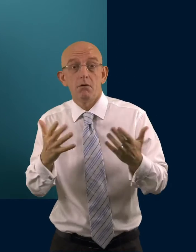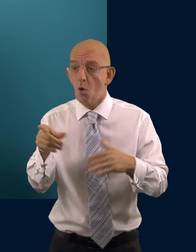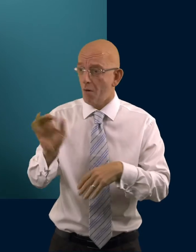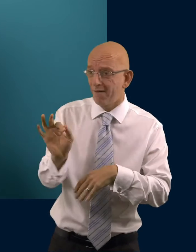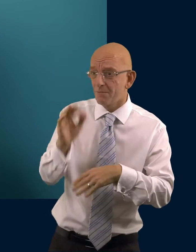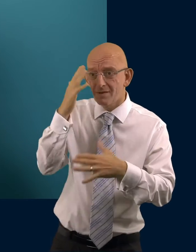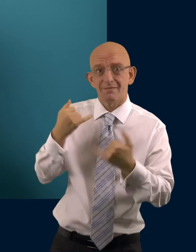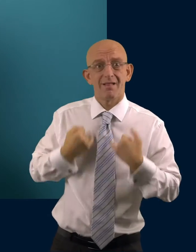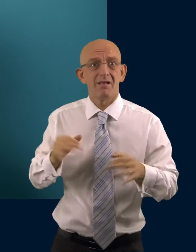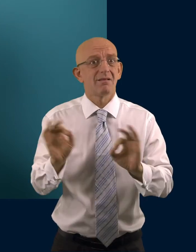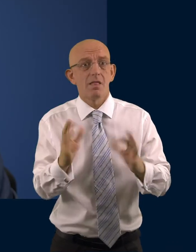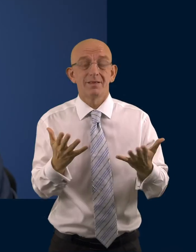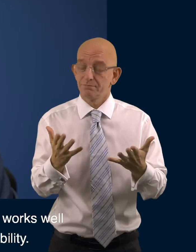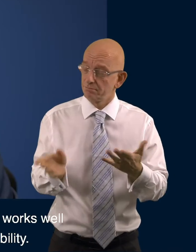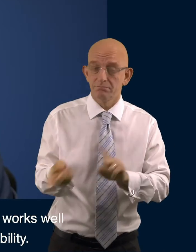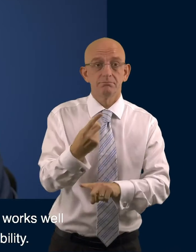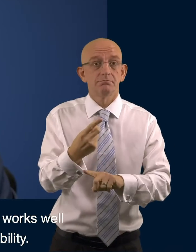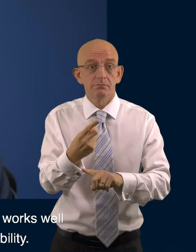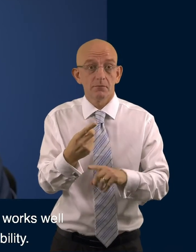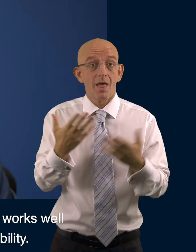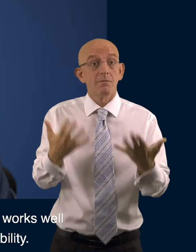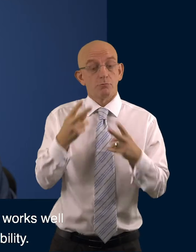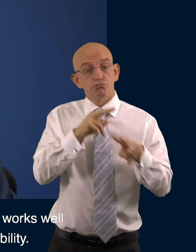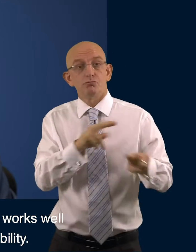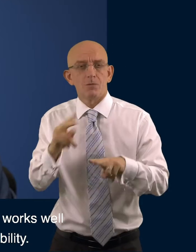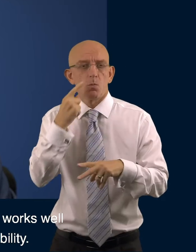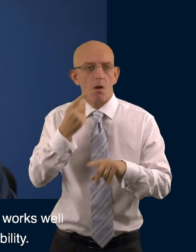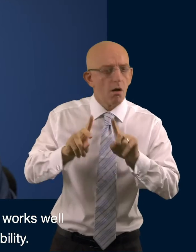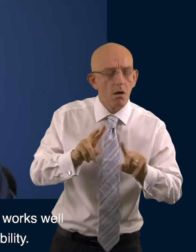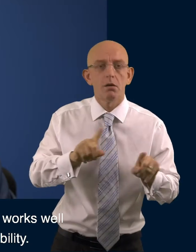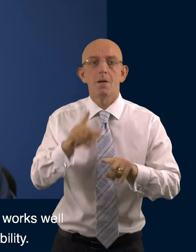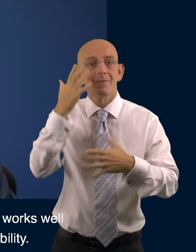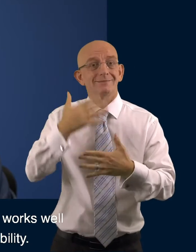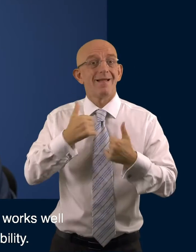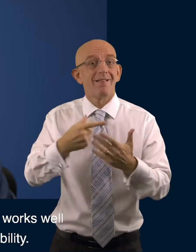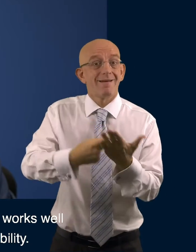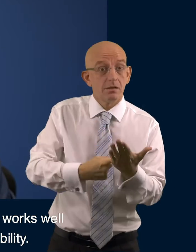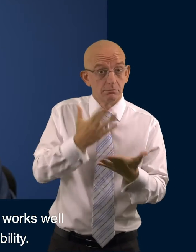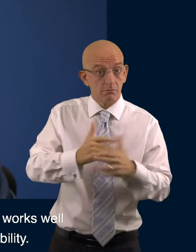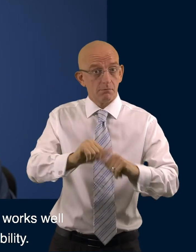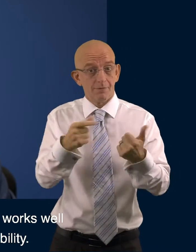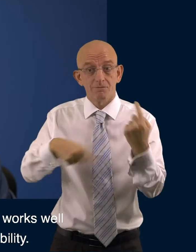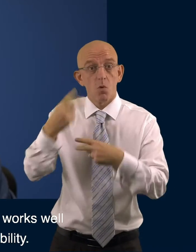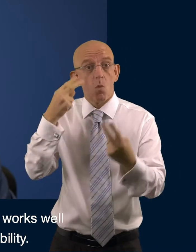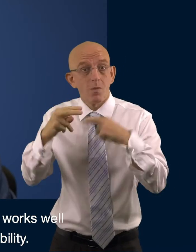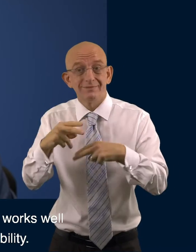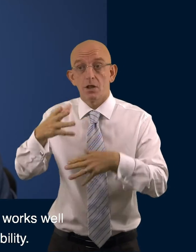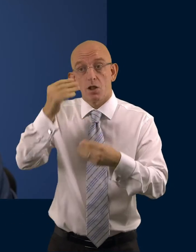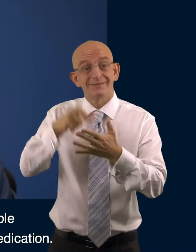don't have a mental illness. The review will find out whether the Mental Health Act works well for autistic people and people with learning